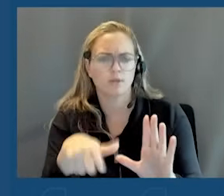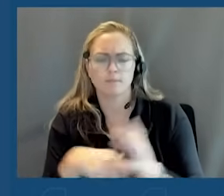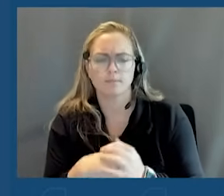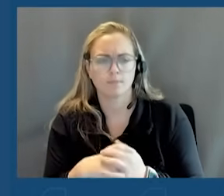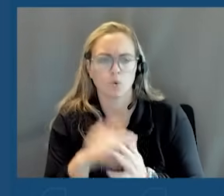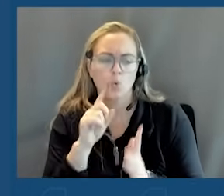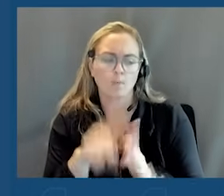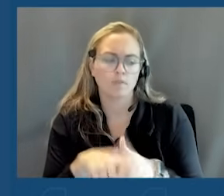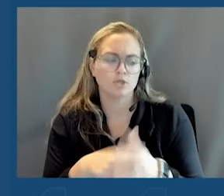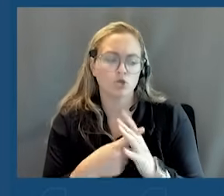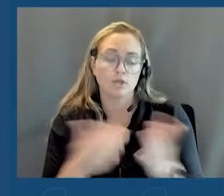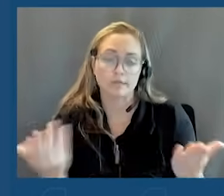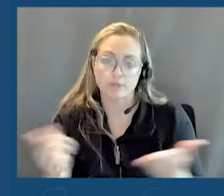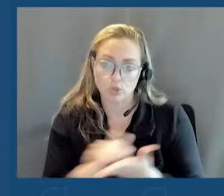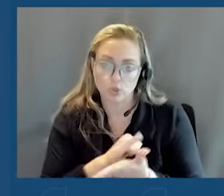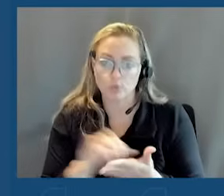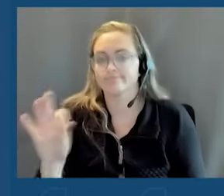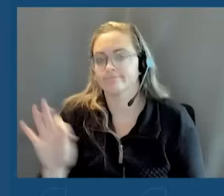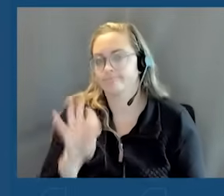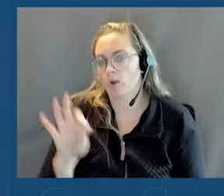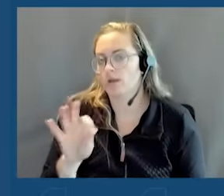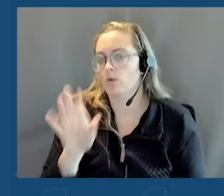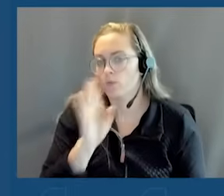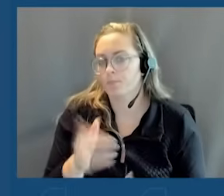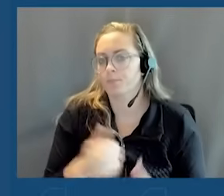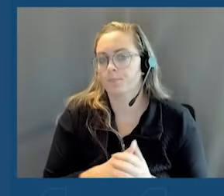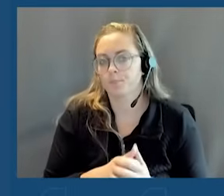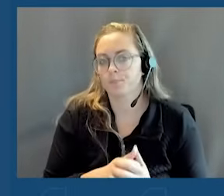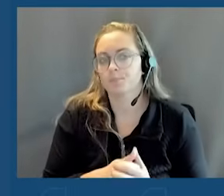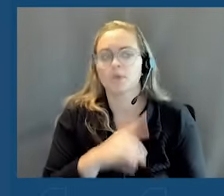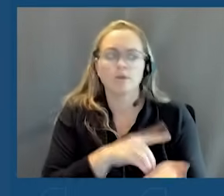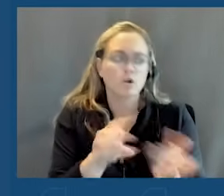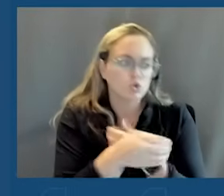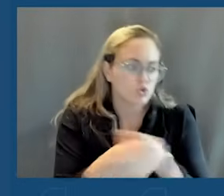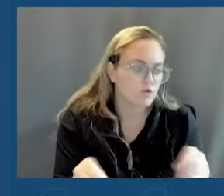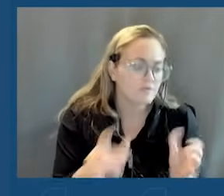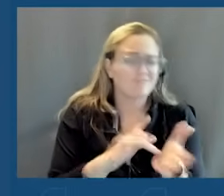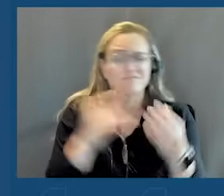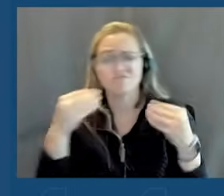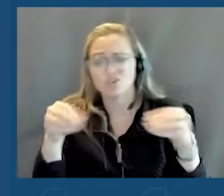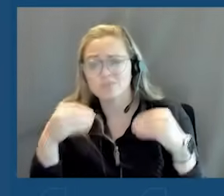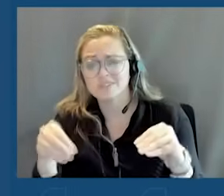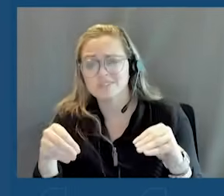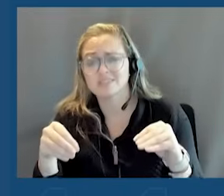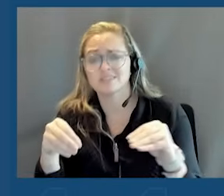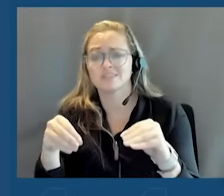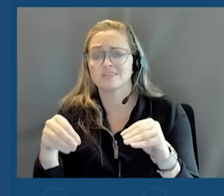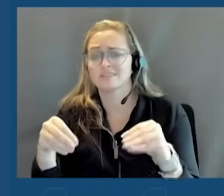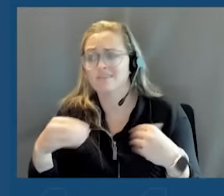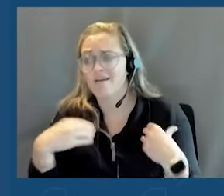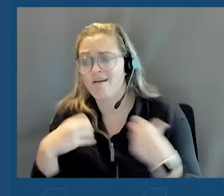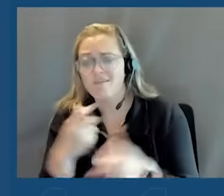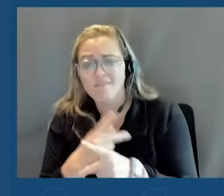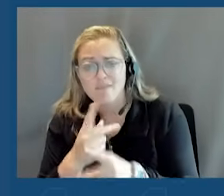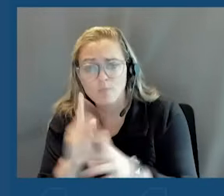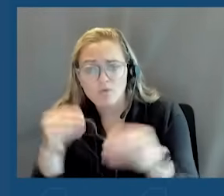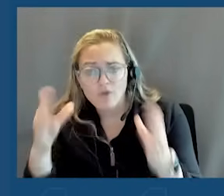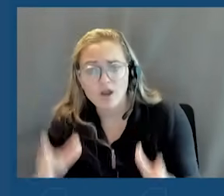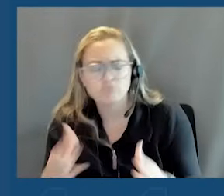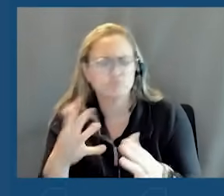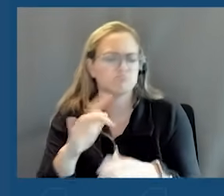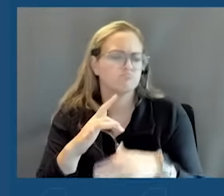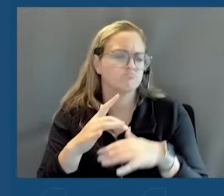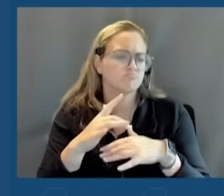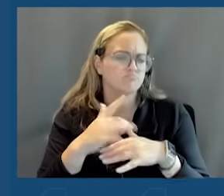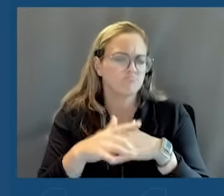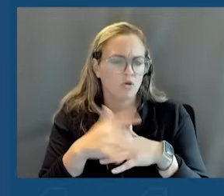starting here in New York on Friday. Doctor's office, pharmacies, healthcare providers. You can make an appointment online. That's still available. It just takes a couple